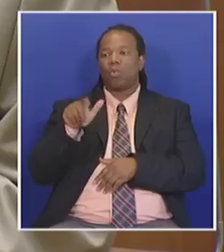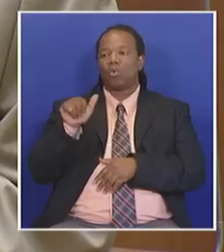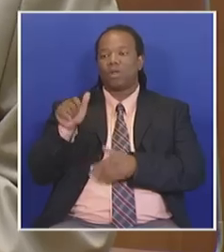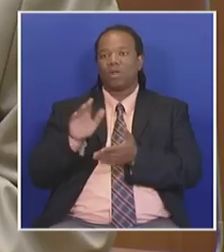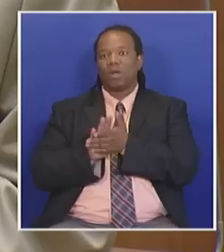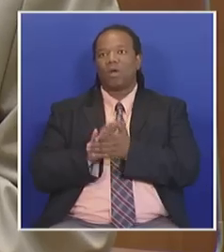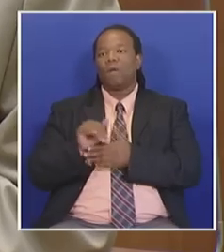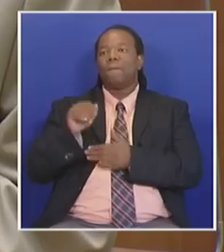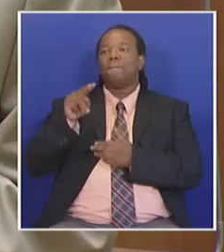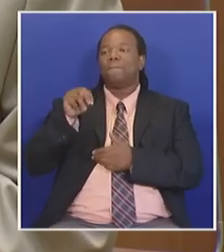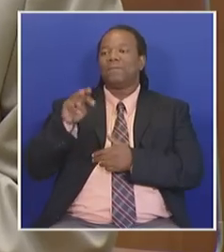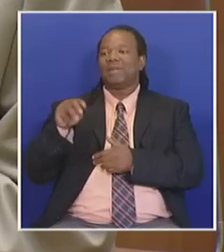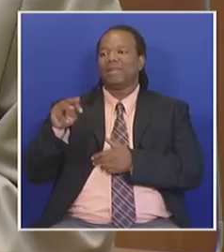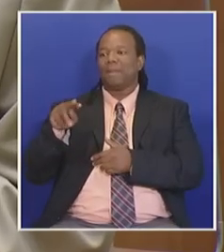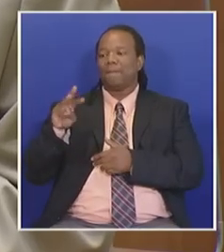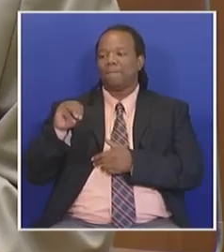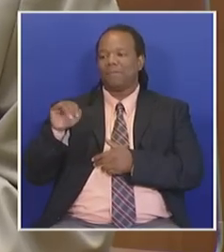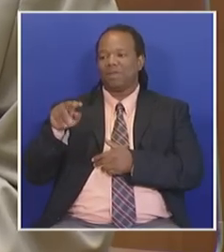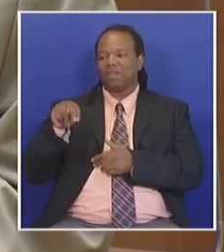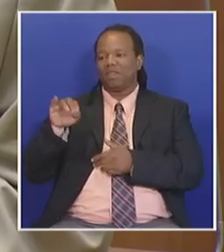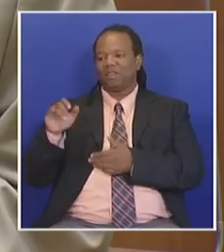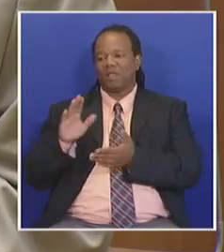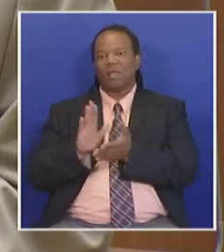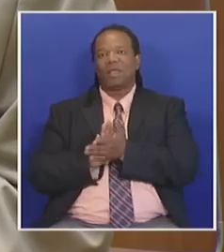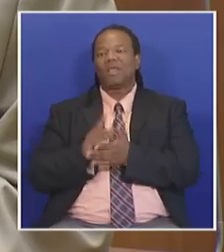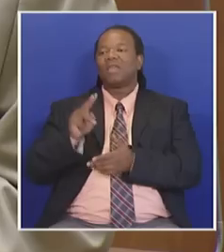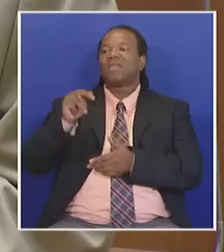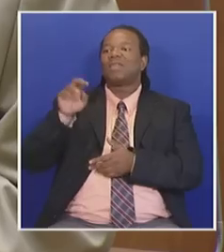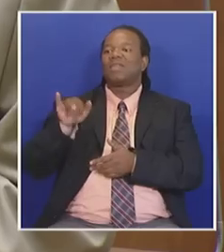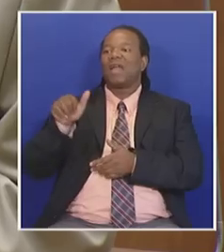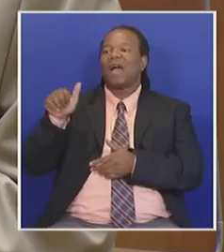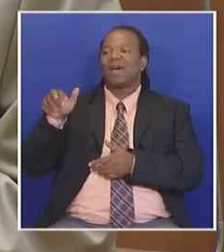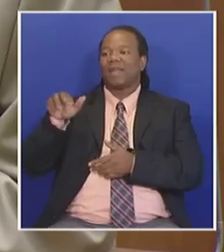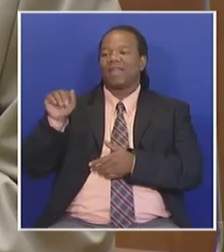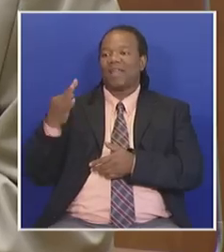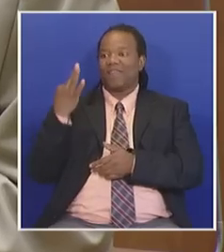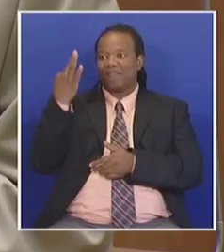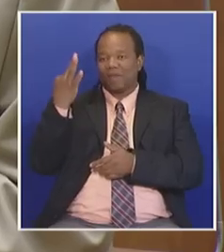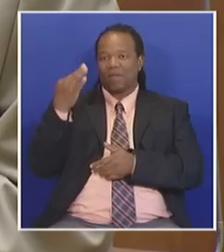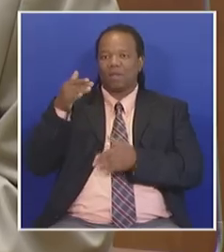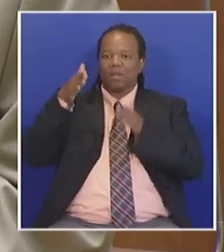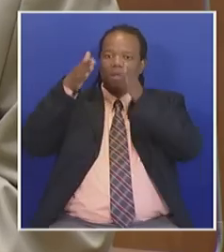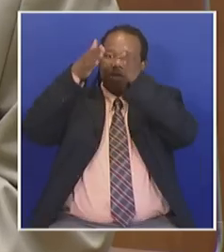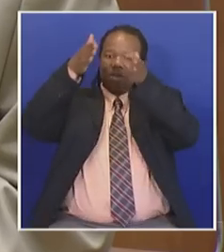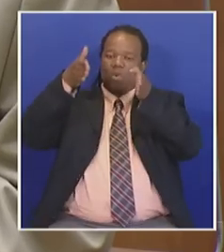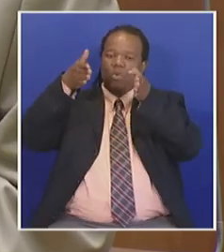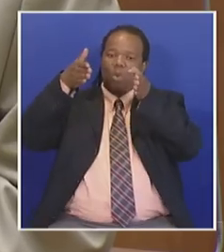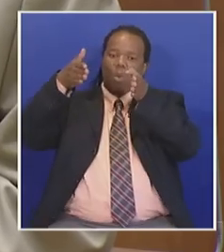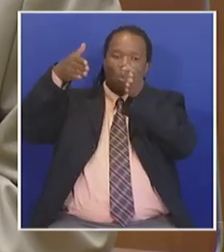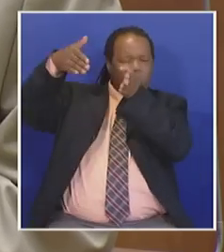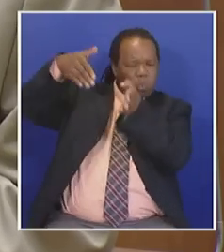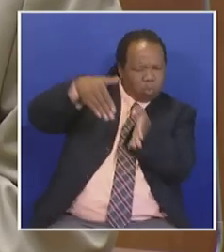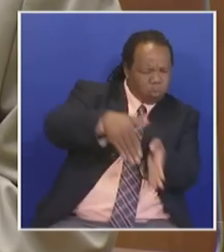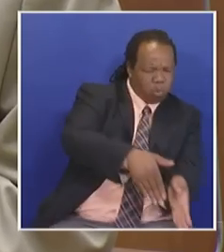Solomon Nyarende were inside the container that fell down a sinkhole. Further note